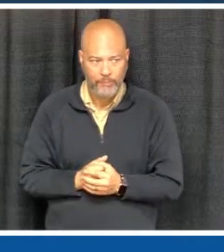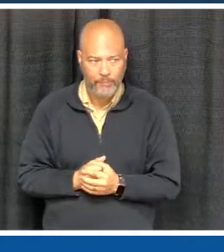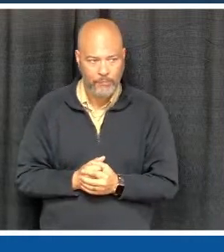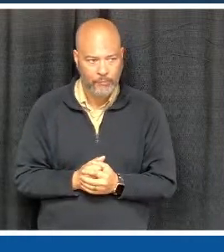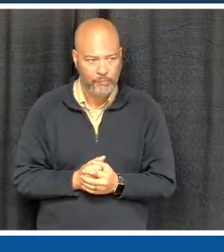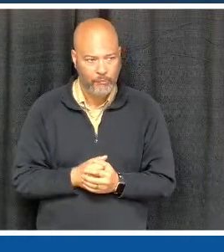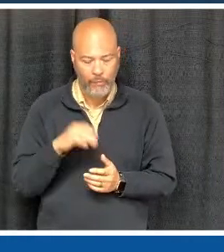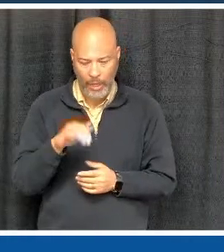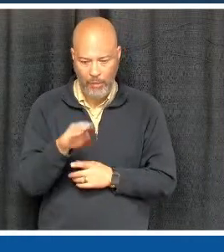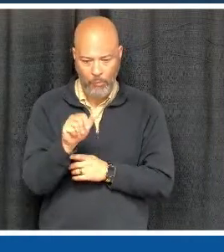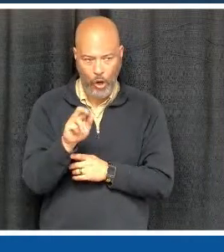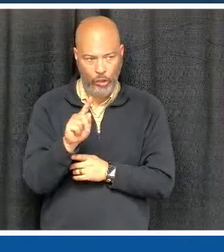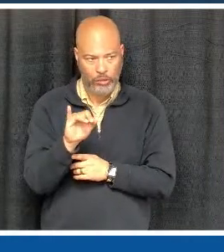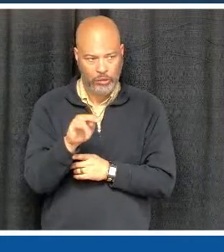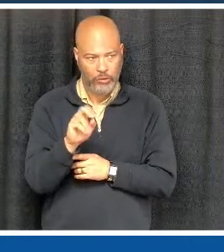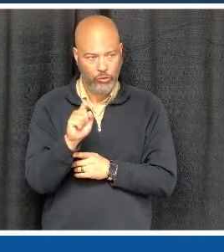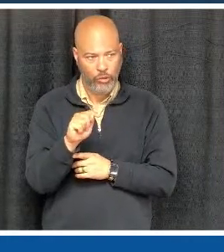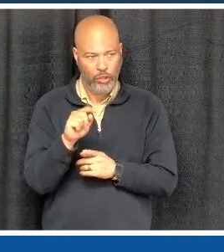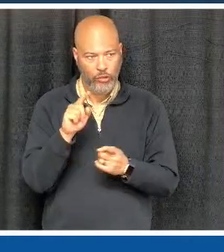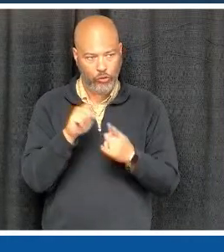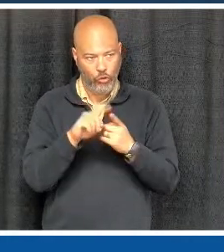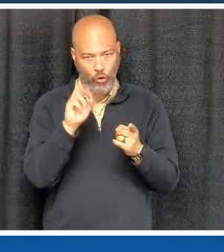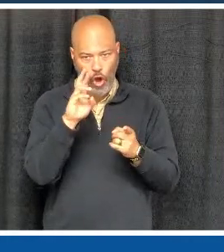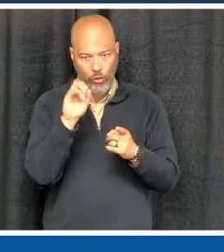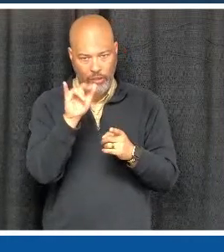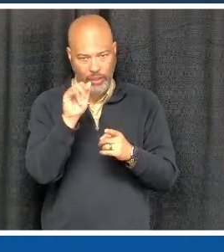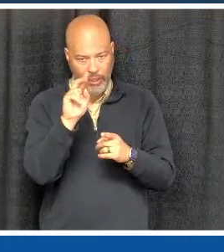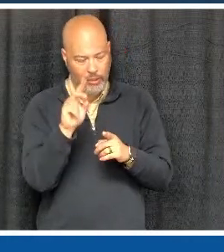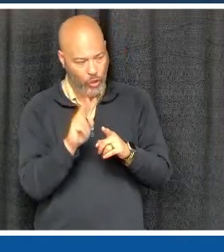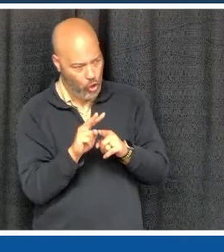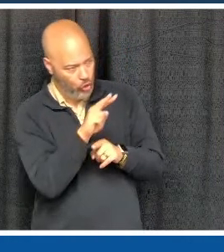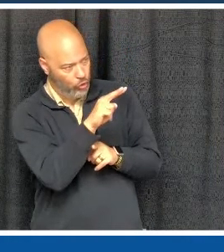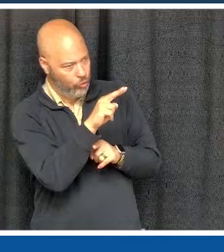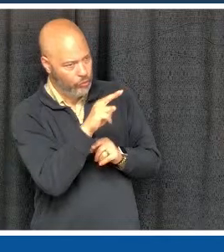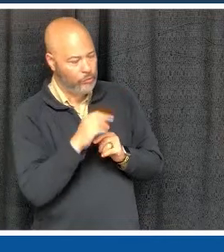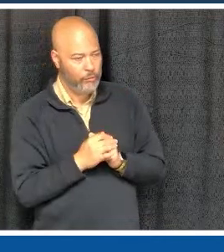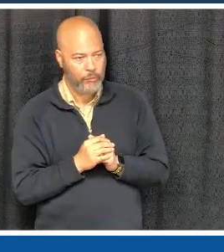Here's Martin Street looking up to Crossland Avenue.